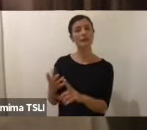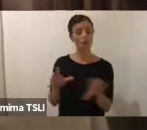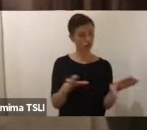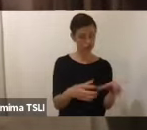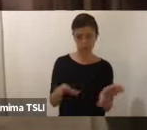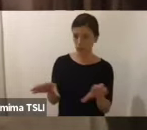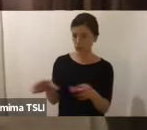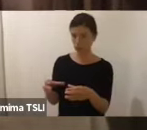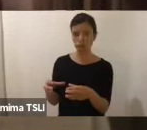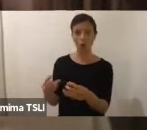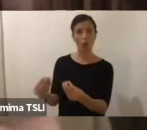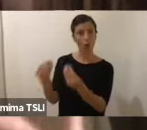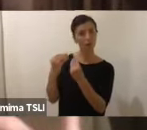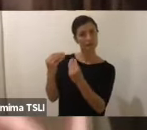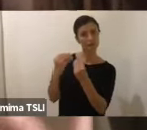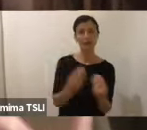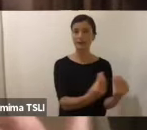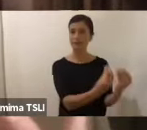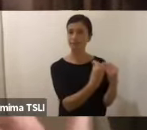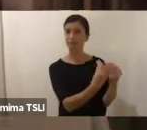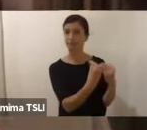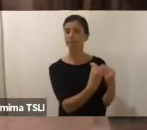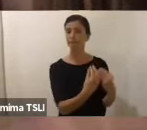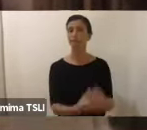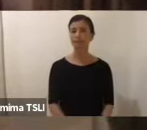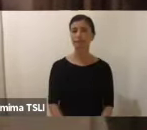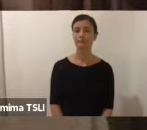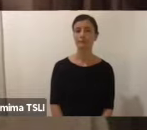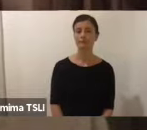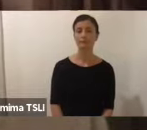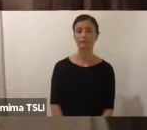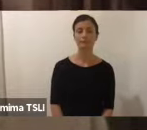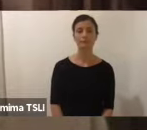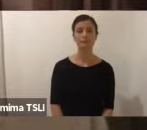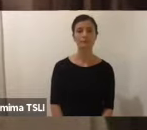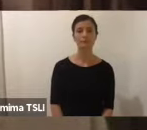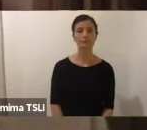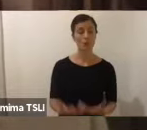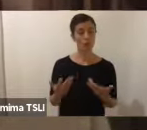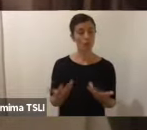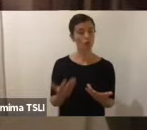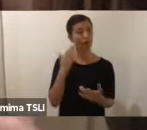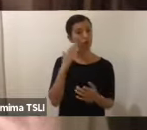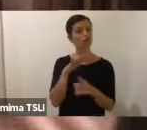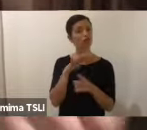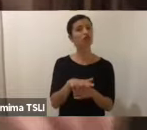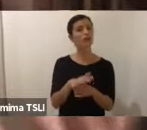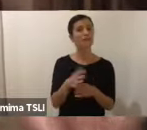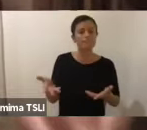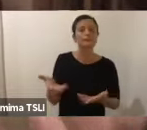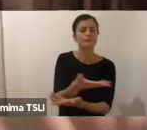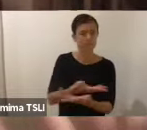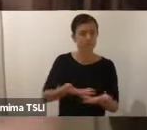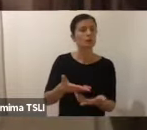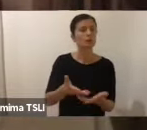and uh uh it's it's it's and it's under discussion at the moment because of it what it needs to be it's time